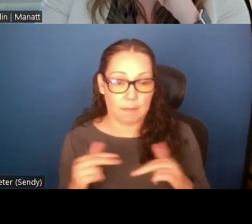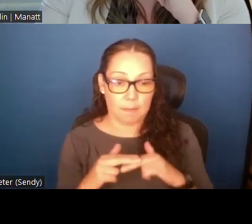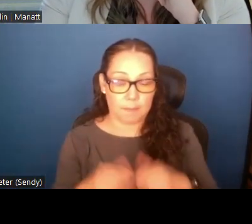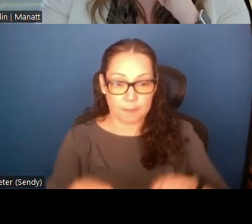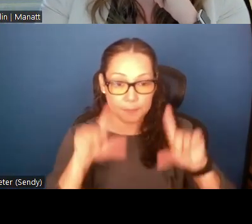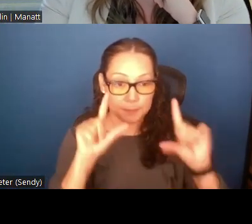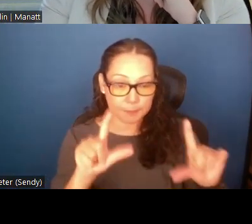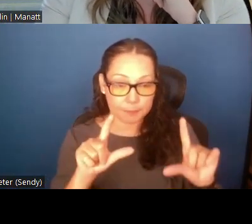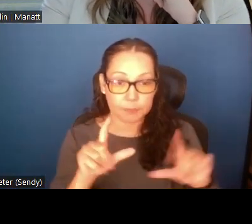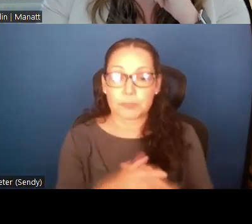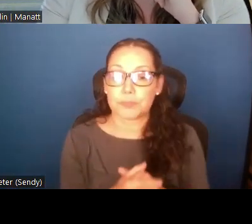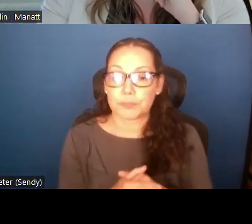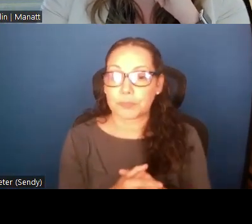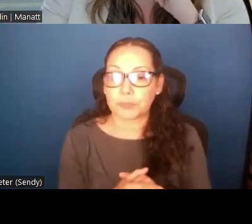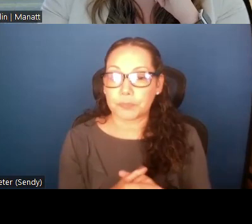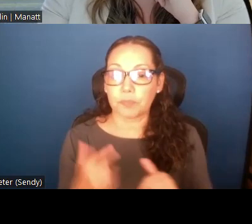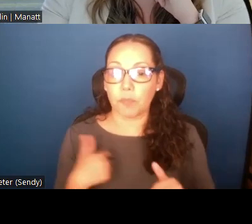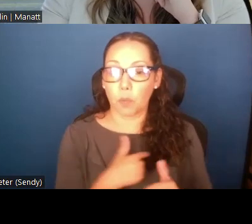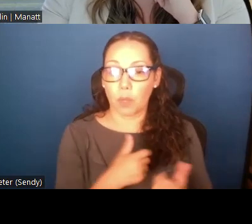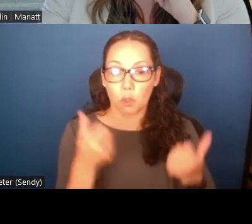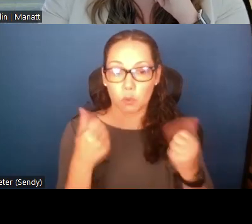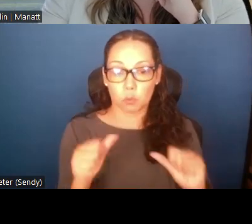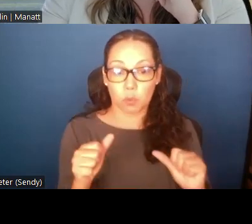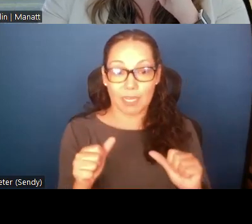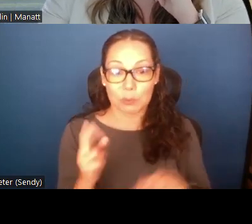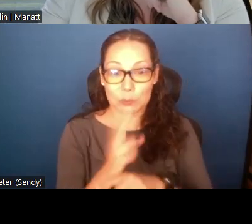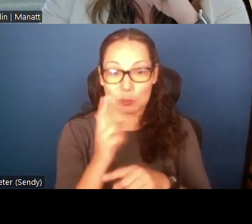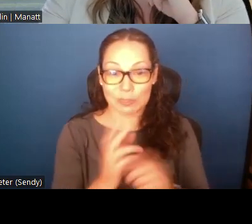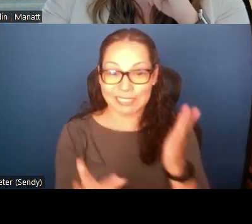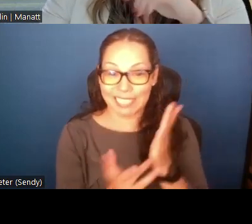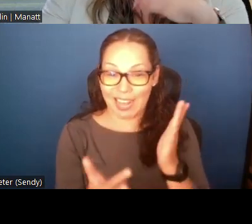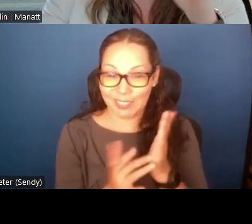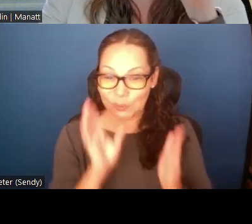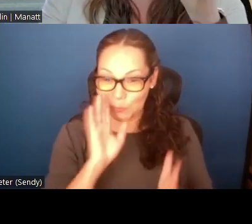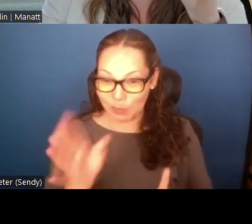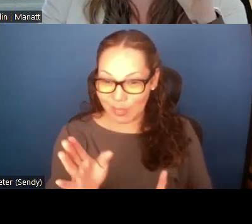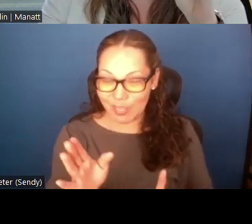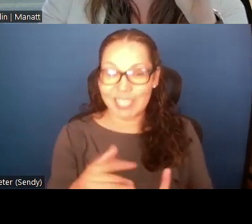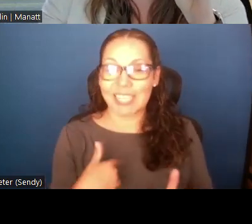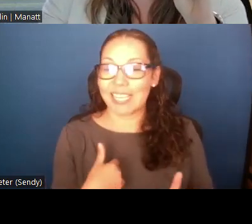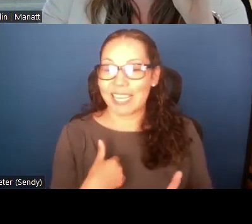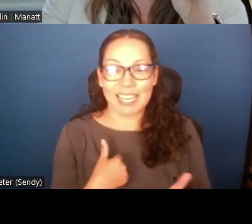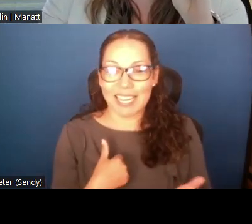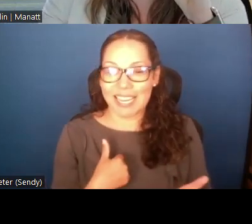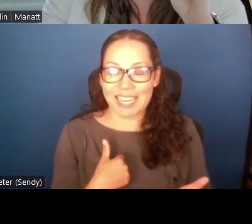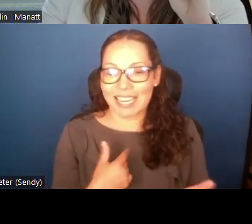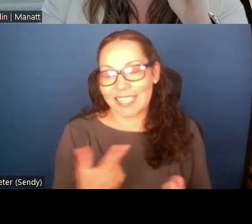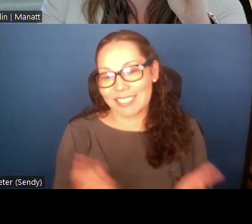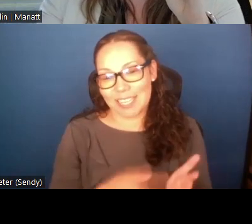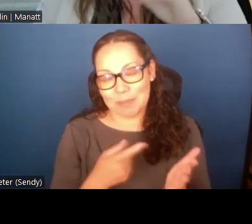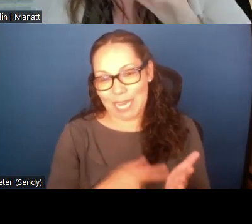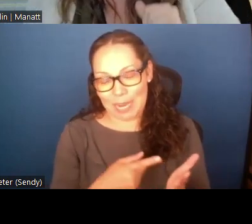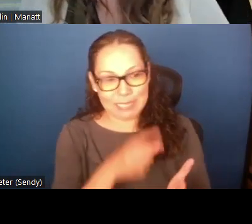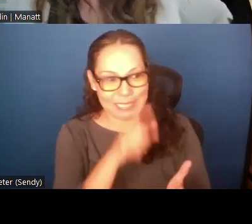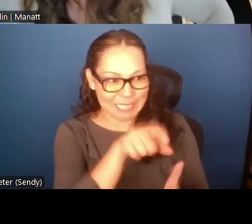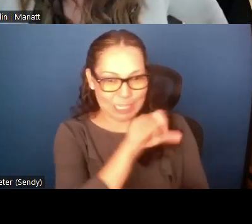So we're going to try to use technology. And I'd say try because I feel like it never quite works how you need it to work when you most need it to